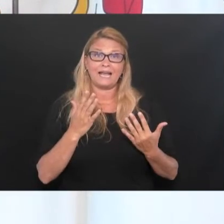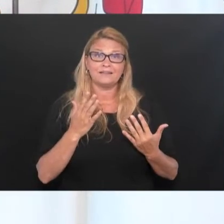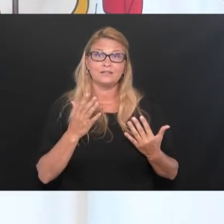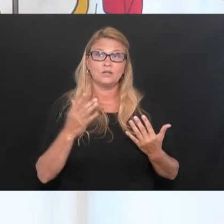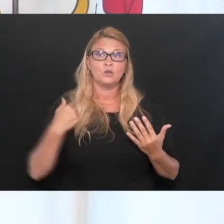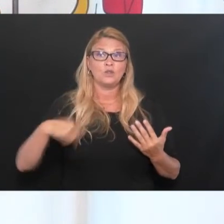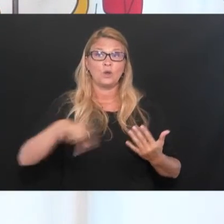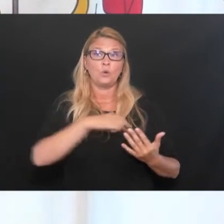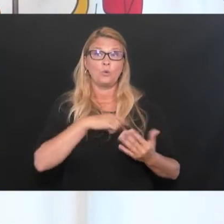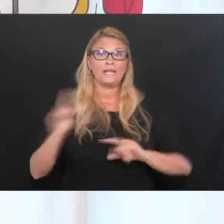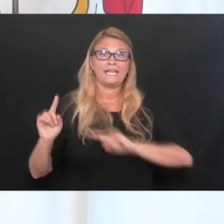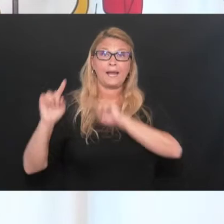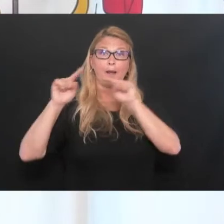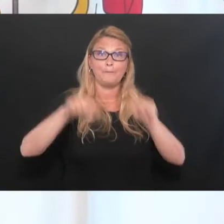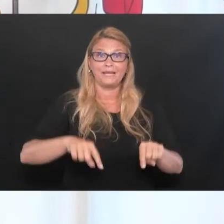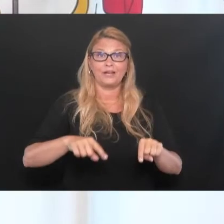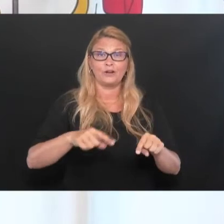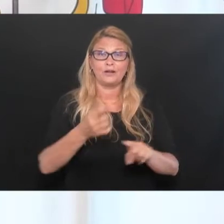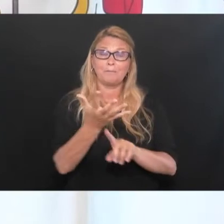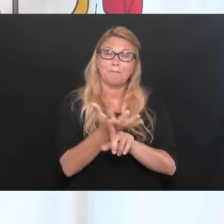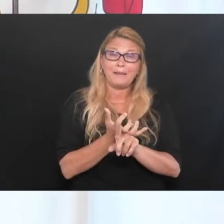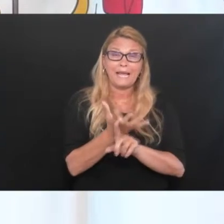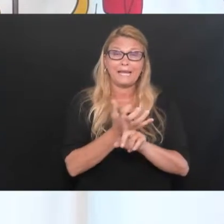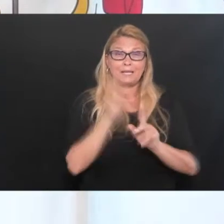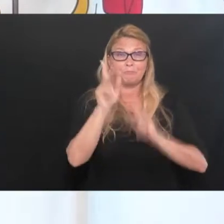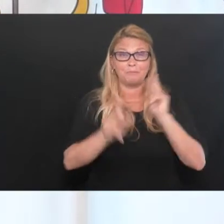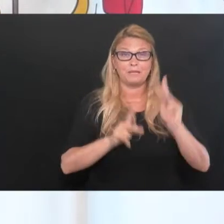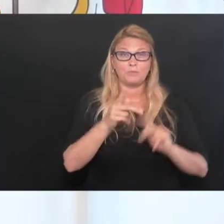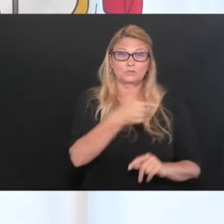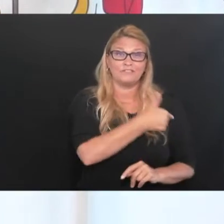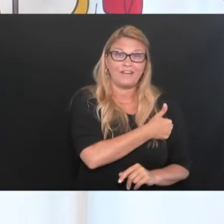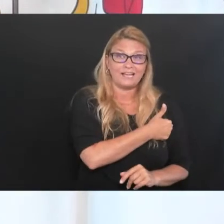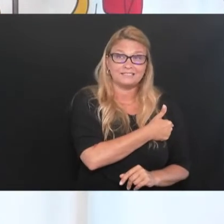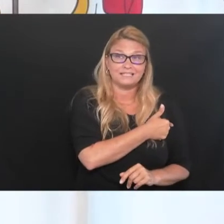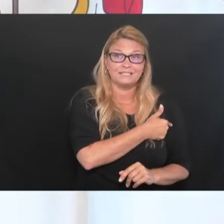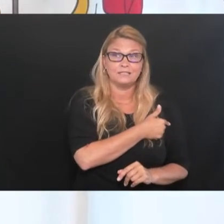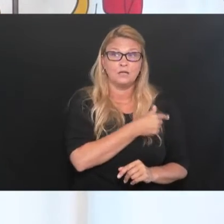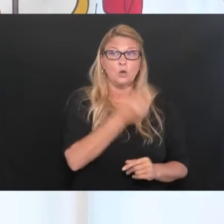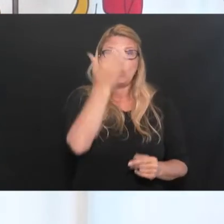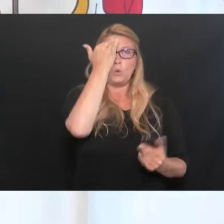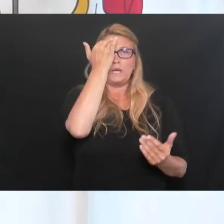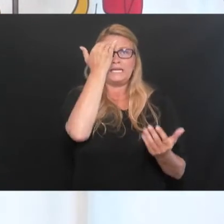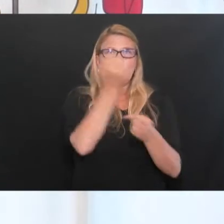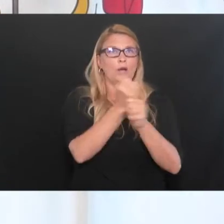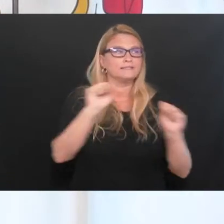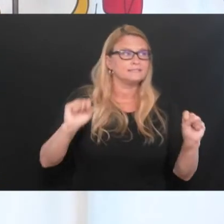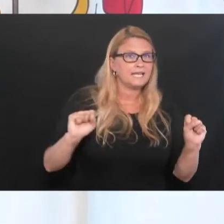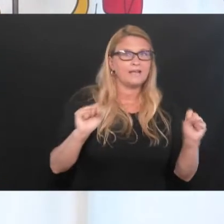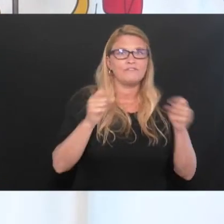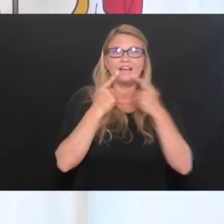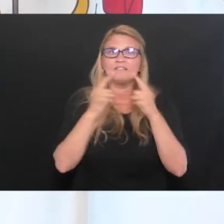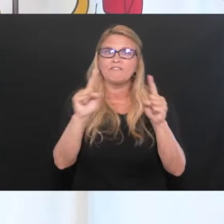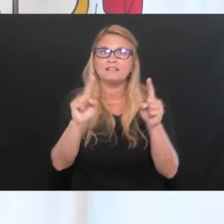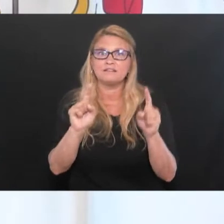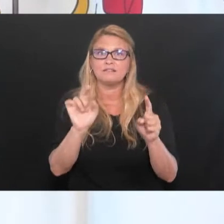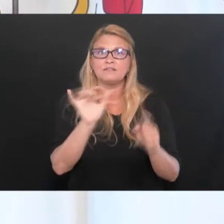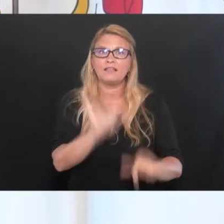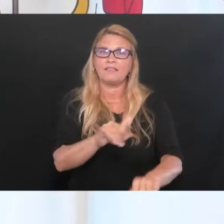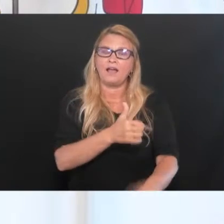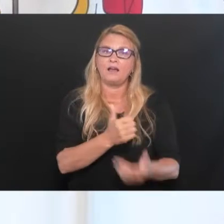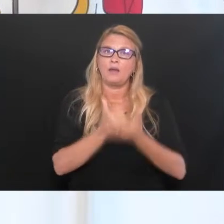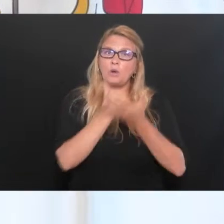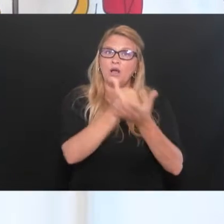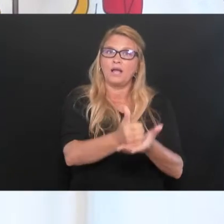and plead with people to go get vaccinated when we know how safe these vaccines are and how effective that they are.